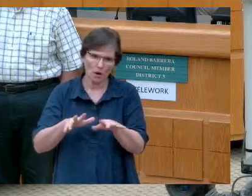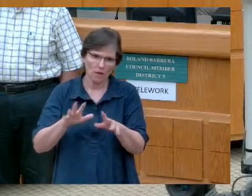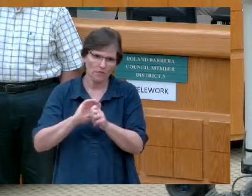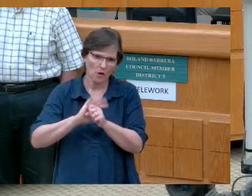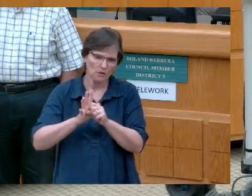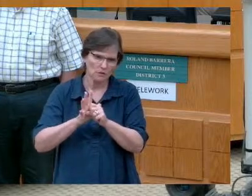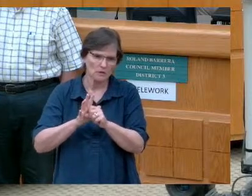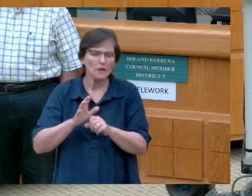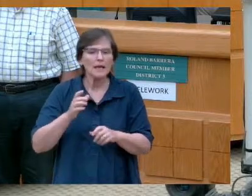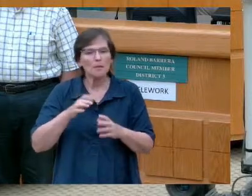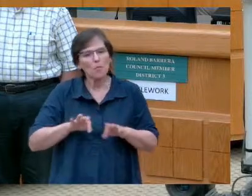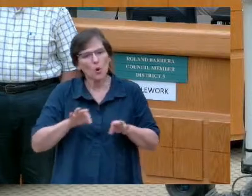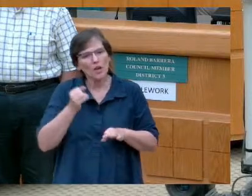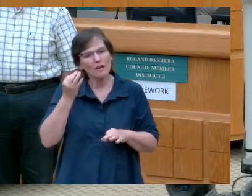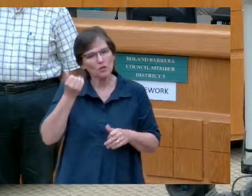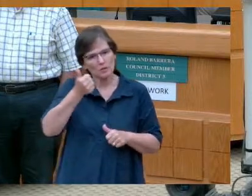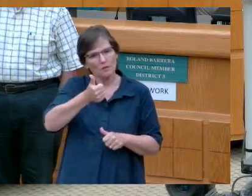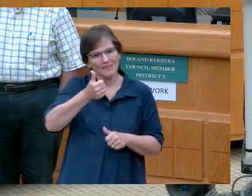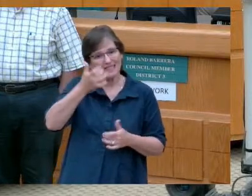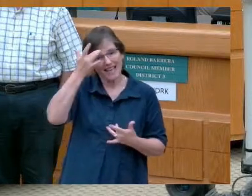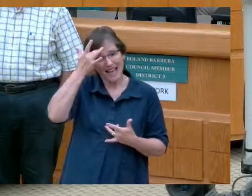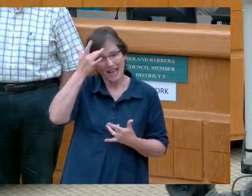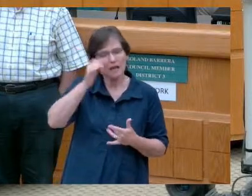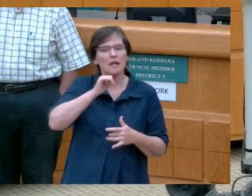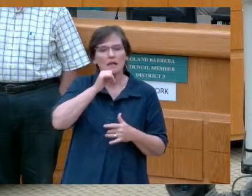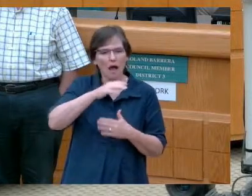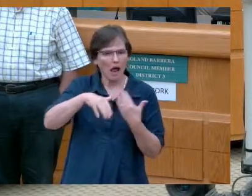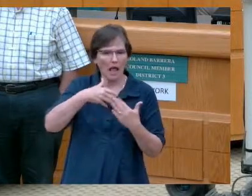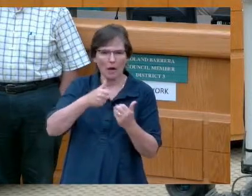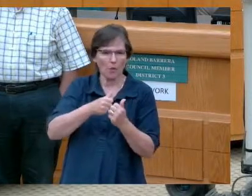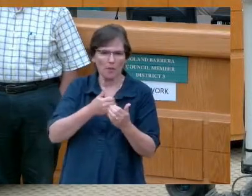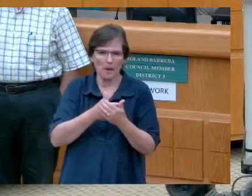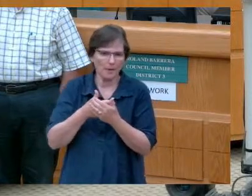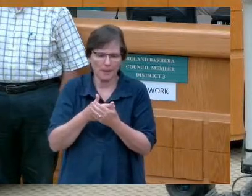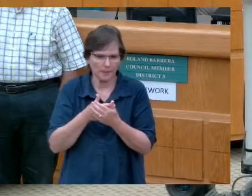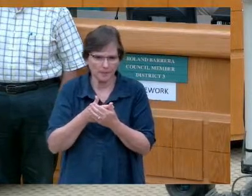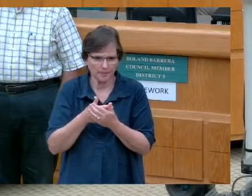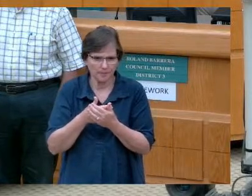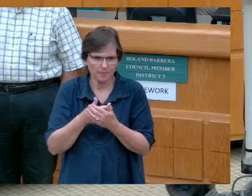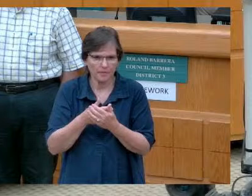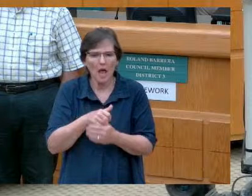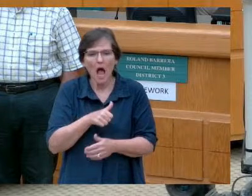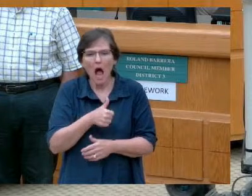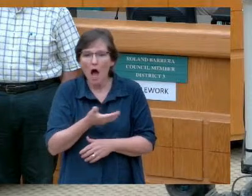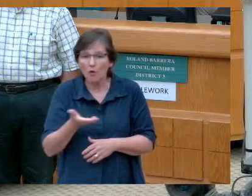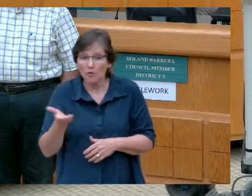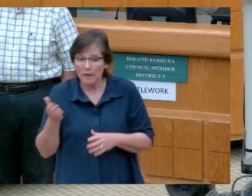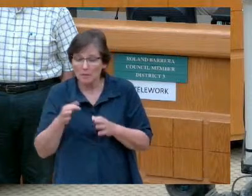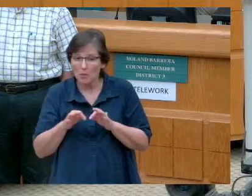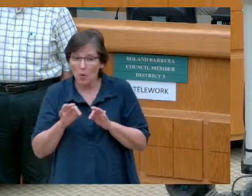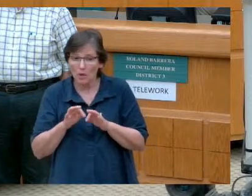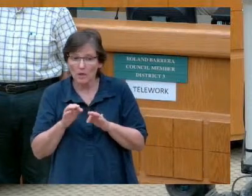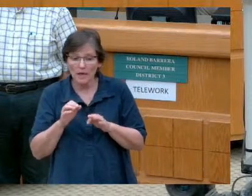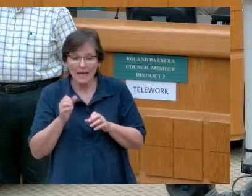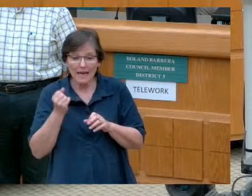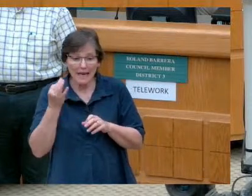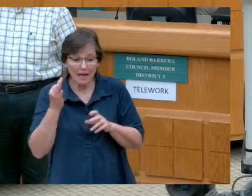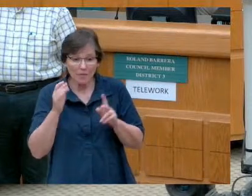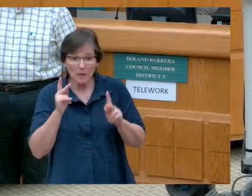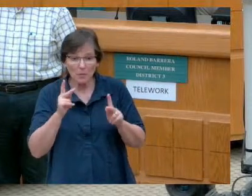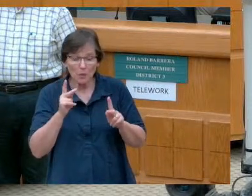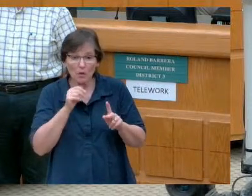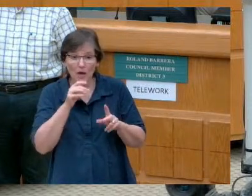sick not to be around the baby. So the other thing is, if there's nobody sick in the household, don't be taking the baby